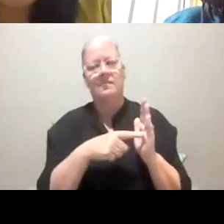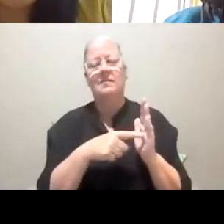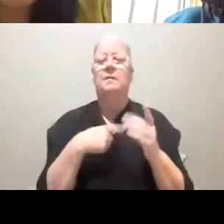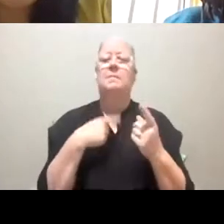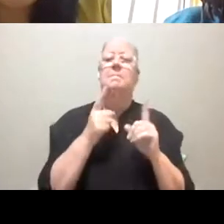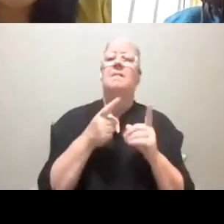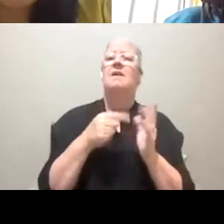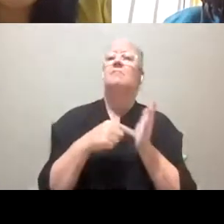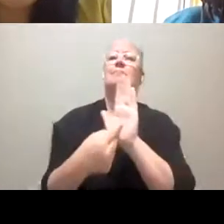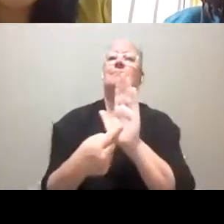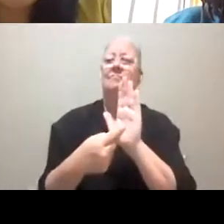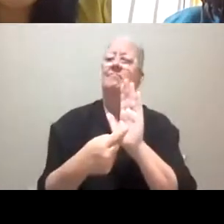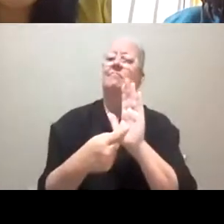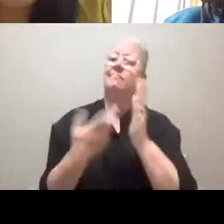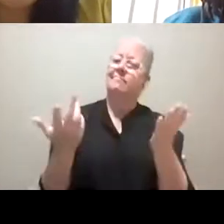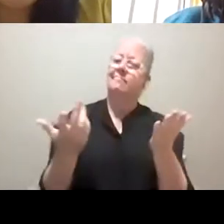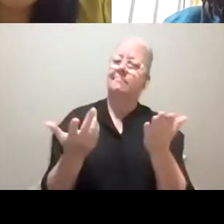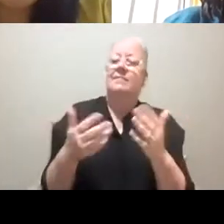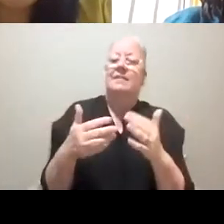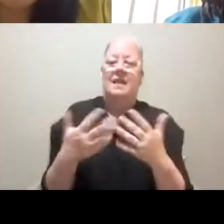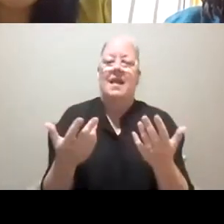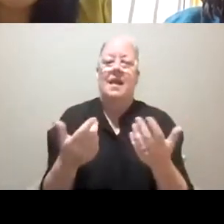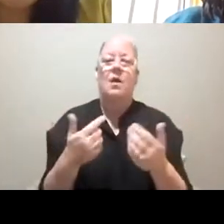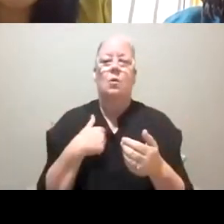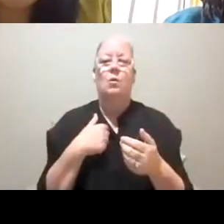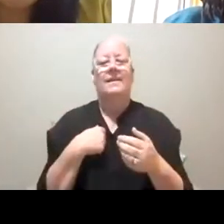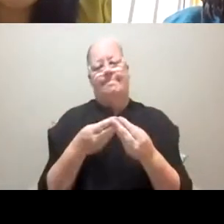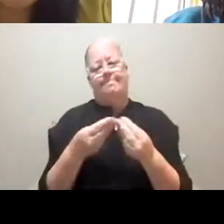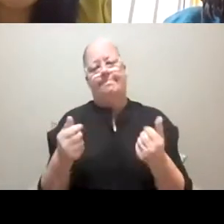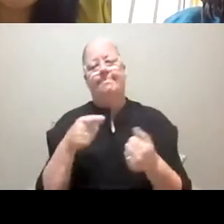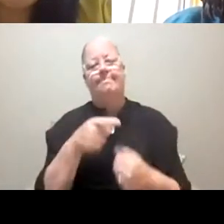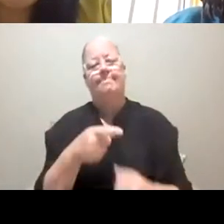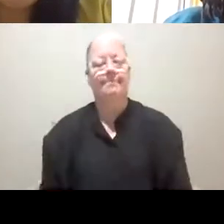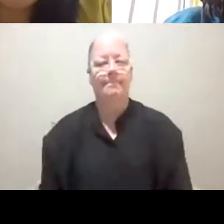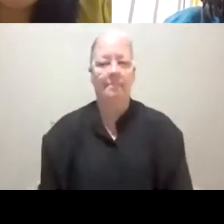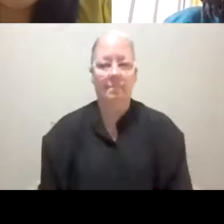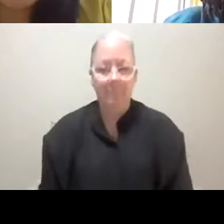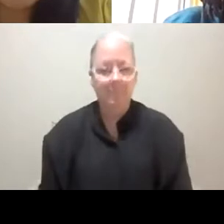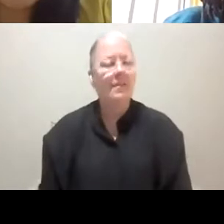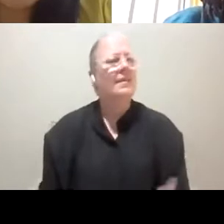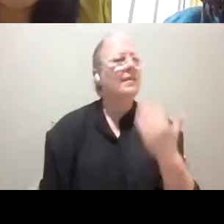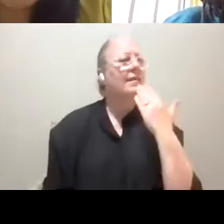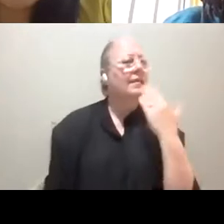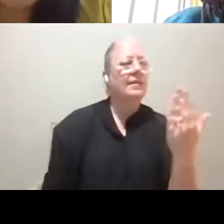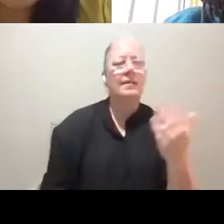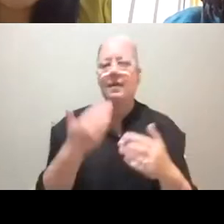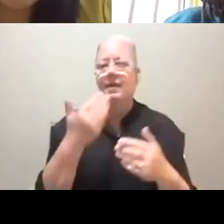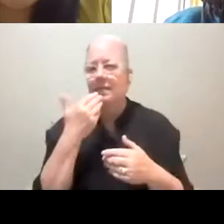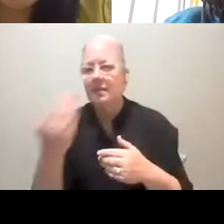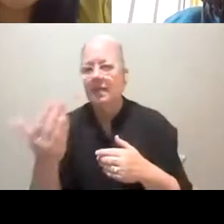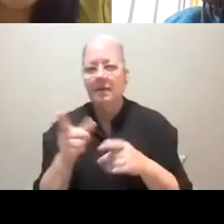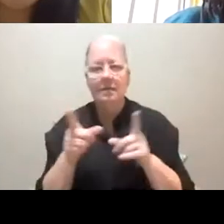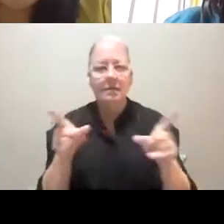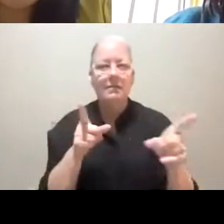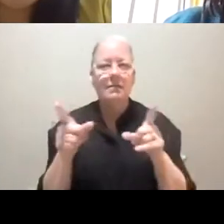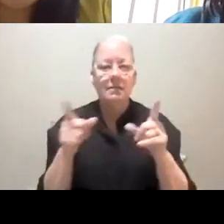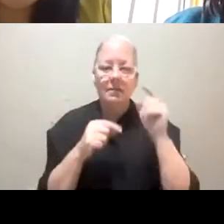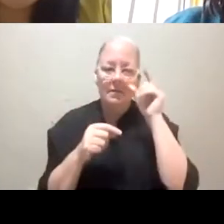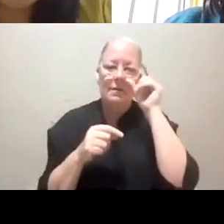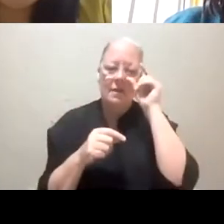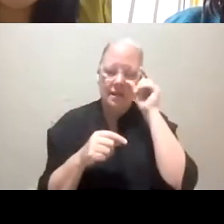is my take. Thank you so much, both of you. You know, quite a few nuggets